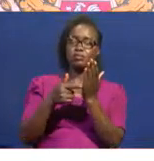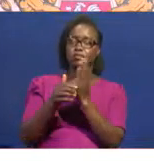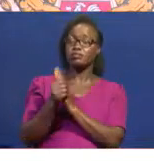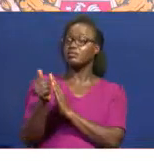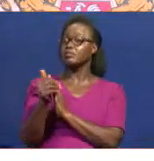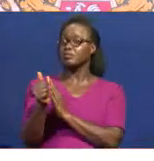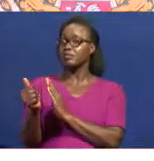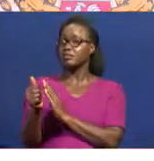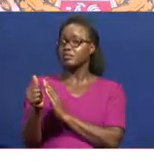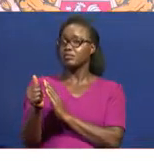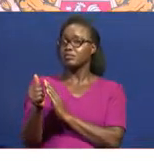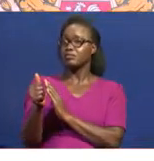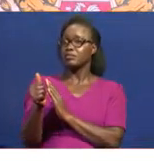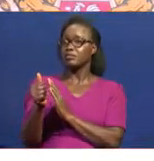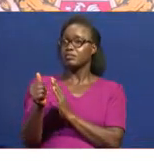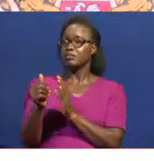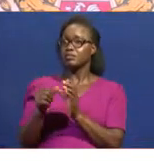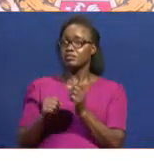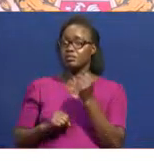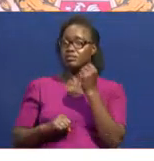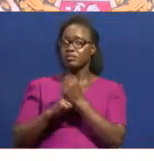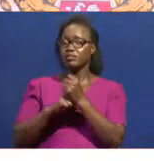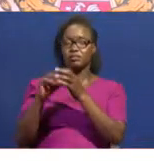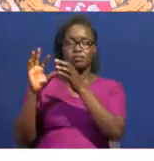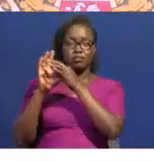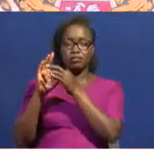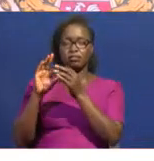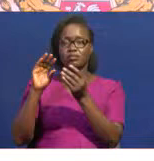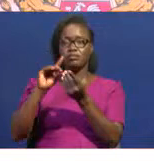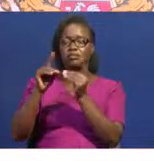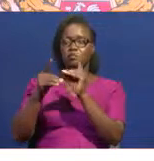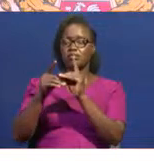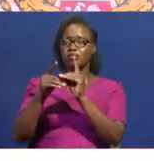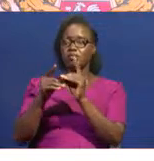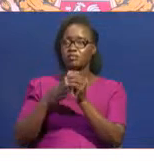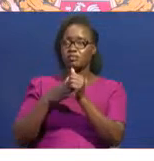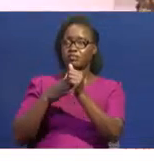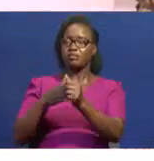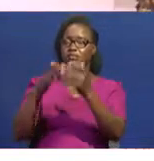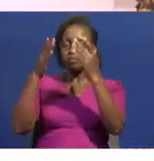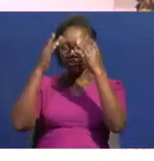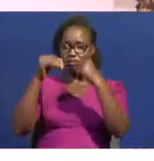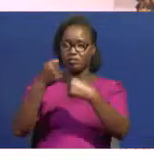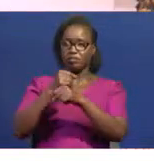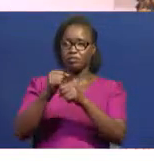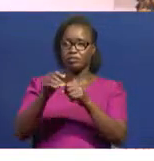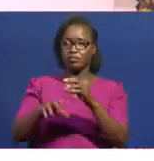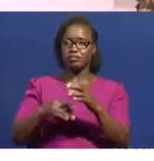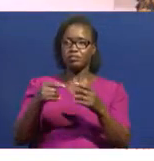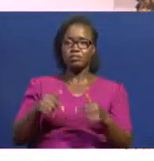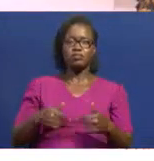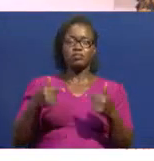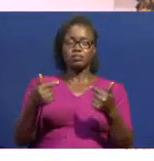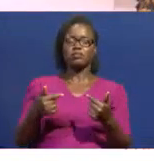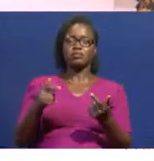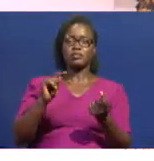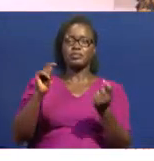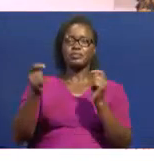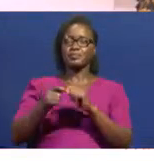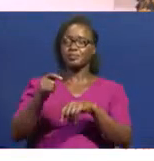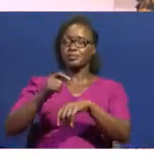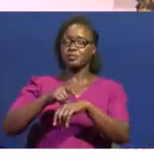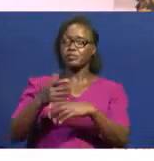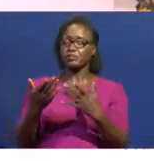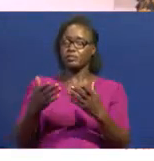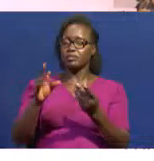expertise. They will foster a culture of data-driven decision-making. We find ourselves in a transformative era